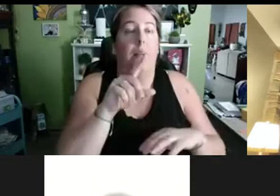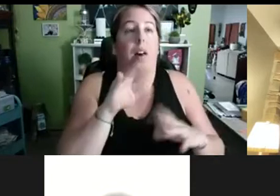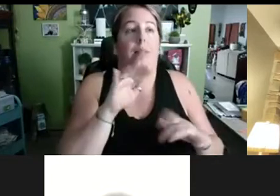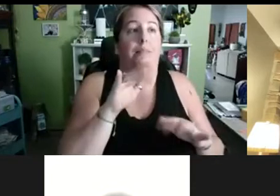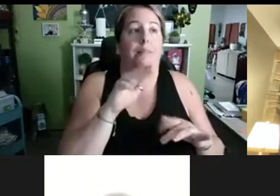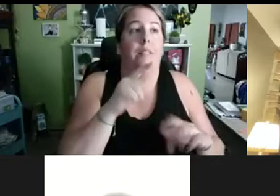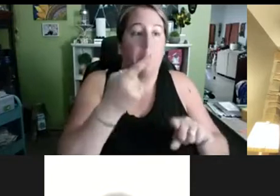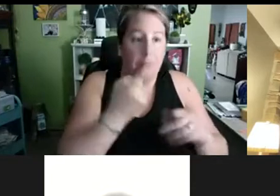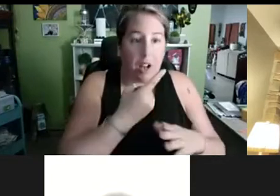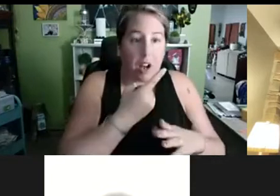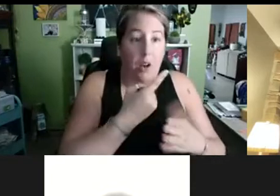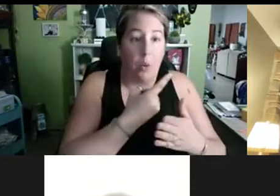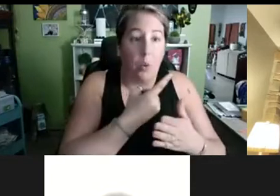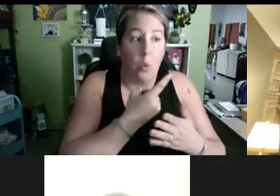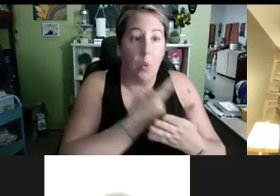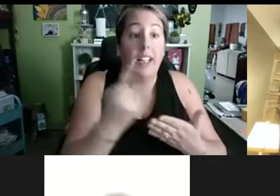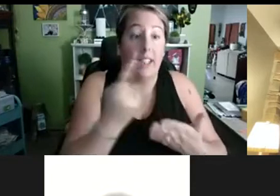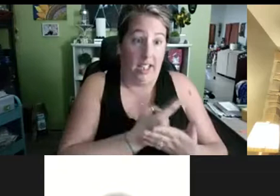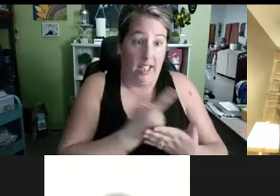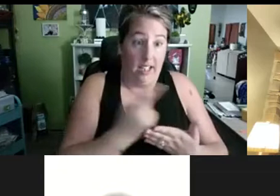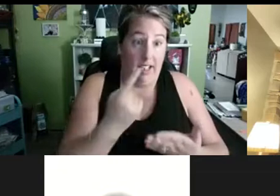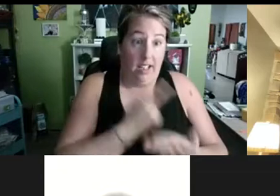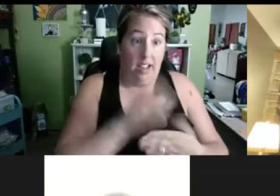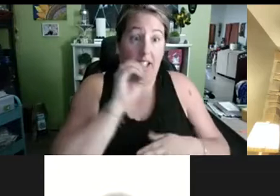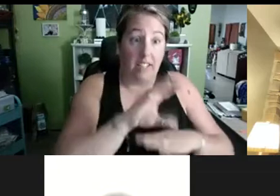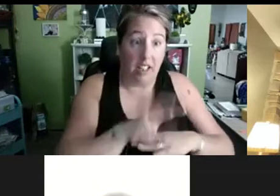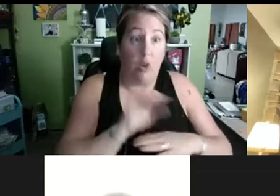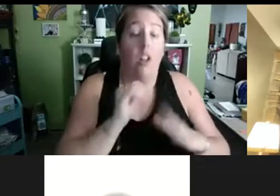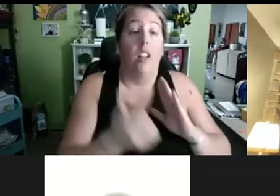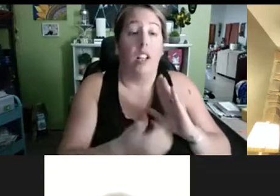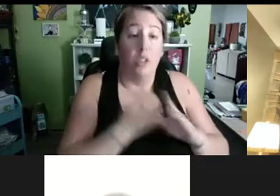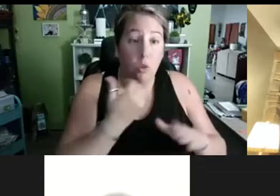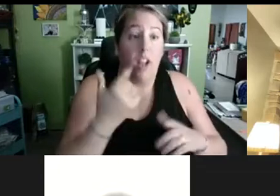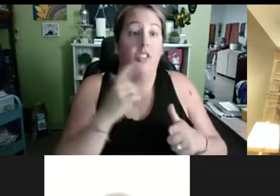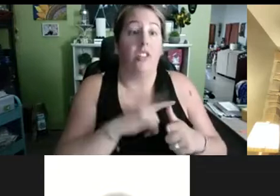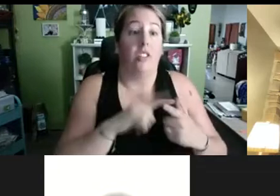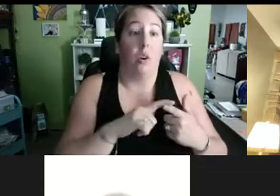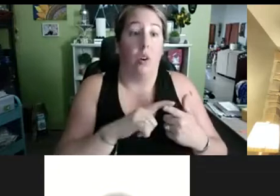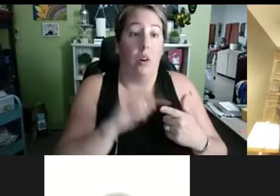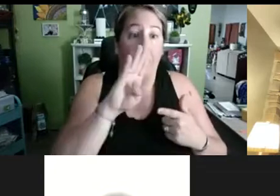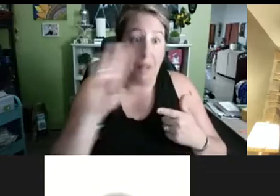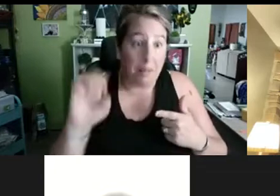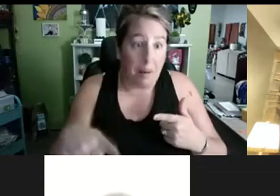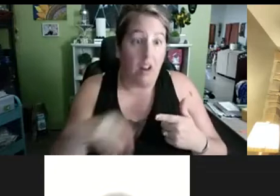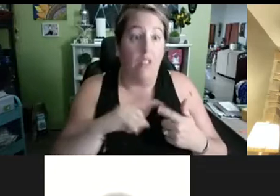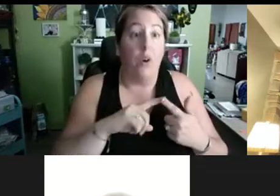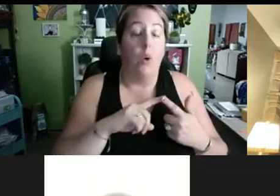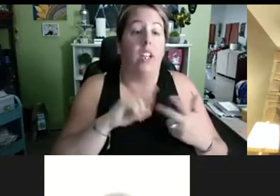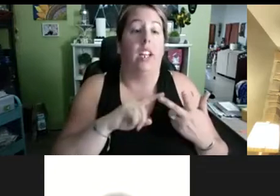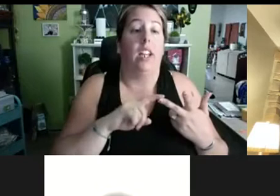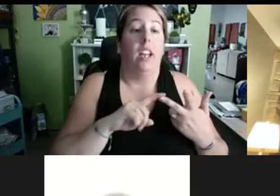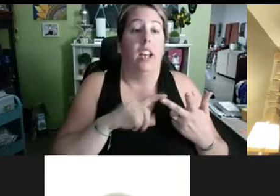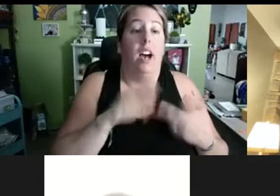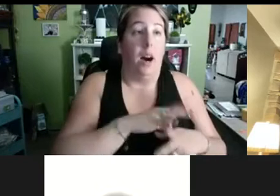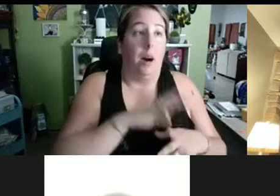up something on a weekly, like sending out like new launches or bring back my bar, the